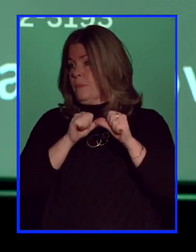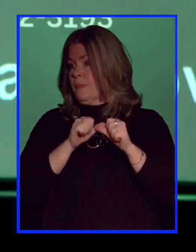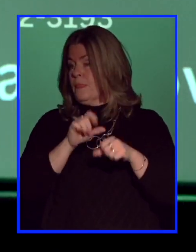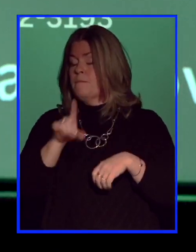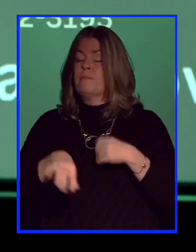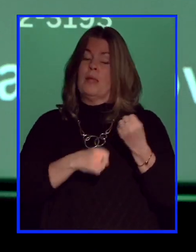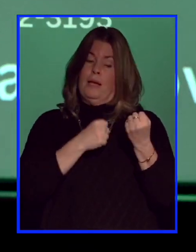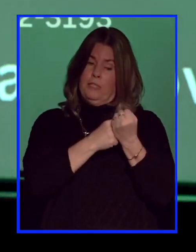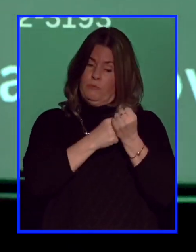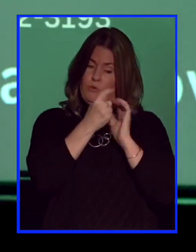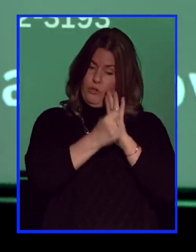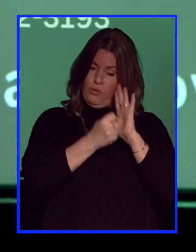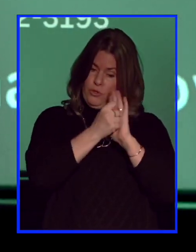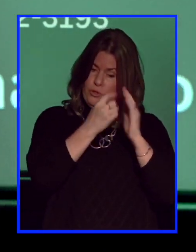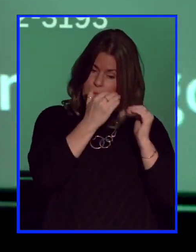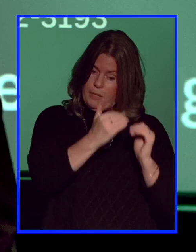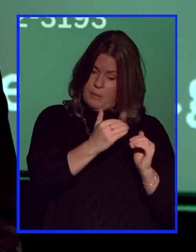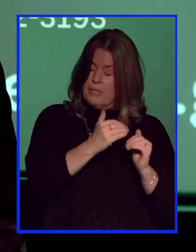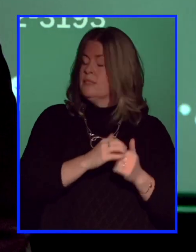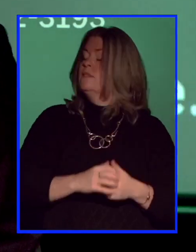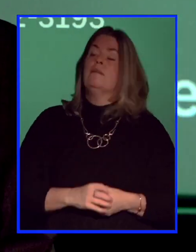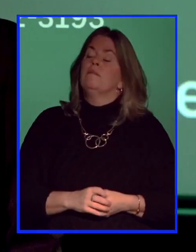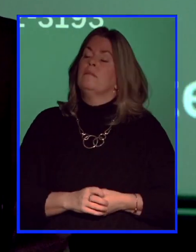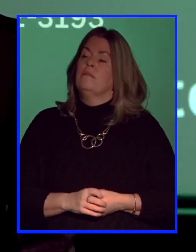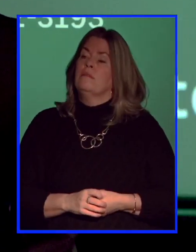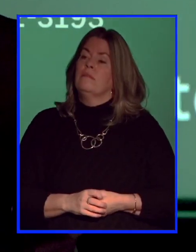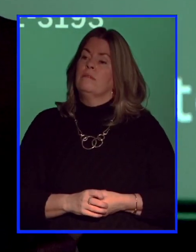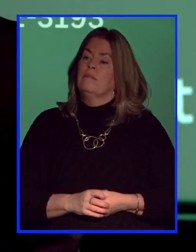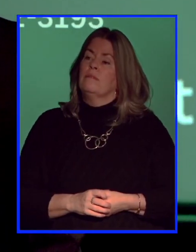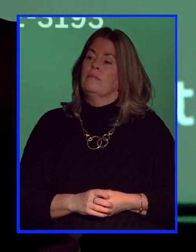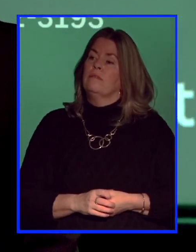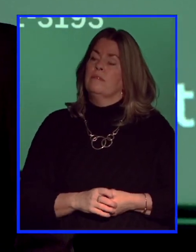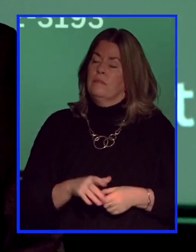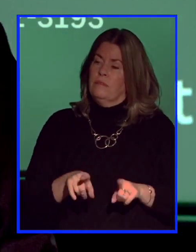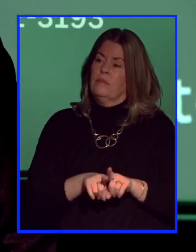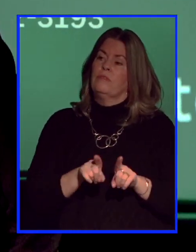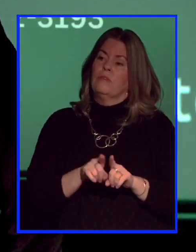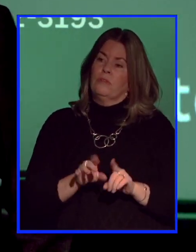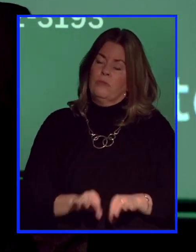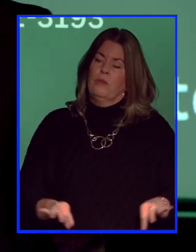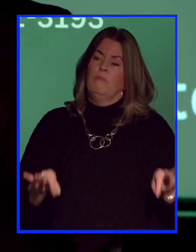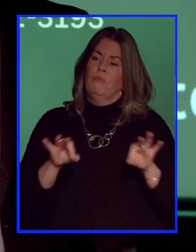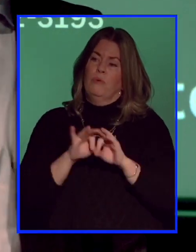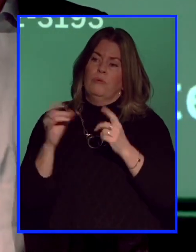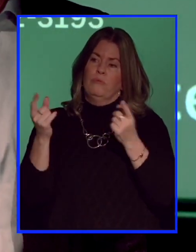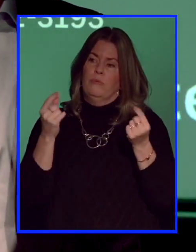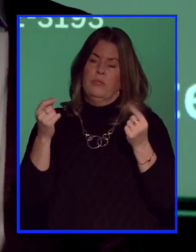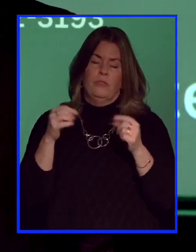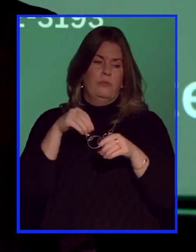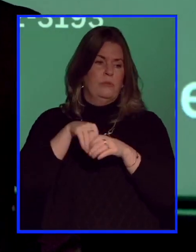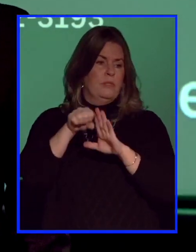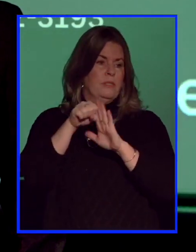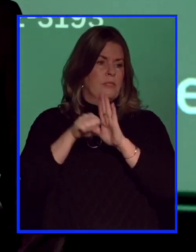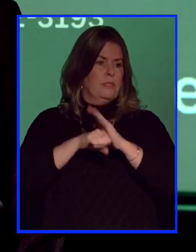term limits, but I am pointing out how important it is what we do in the states to protect rights. So